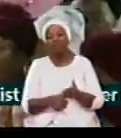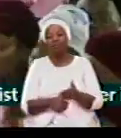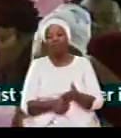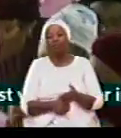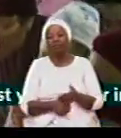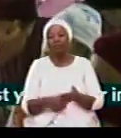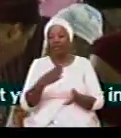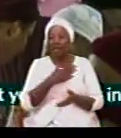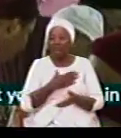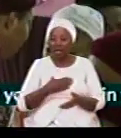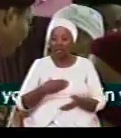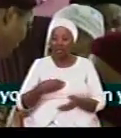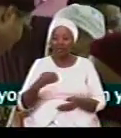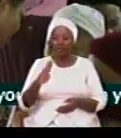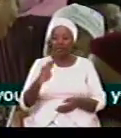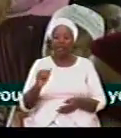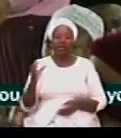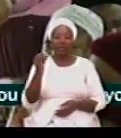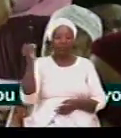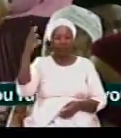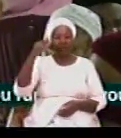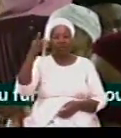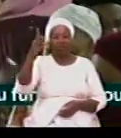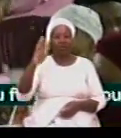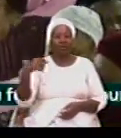you all the attention you need.